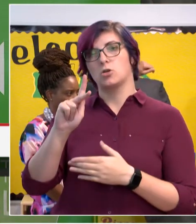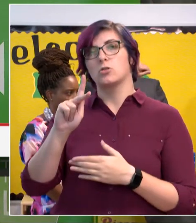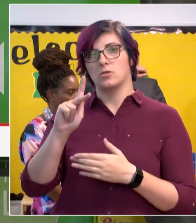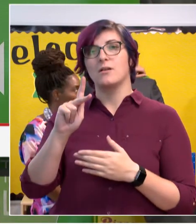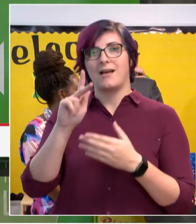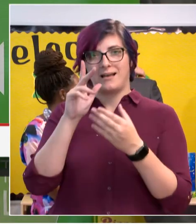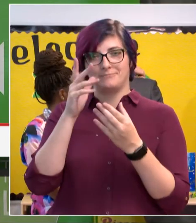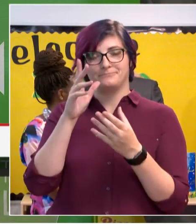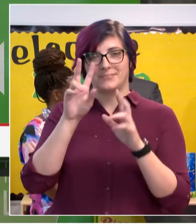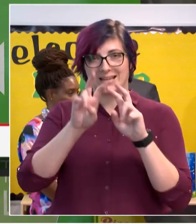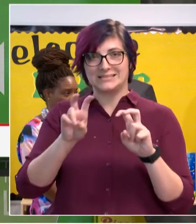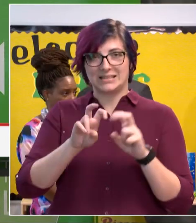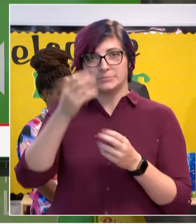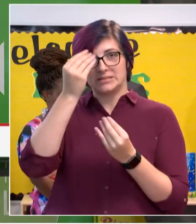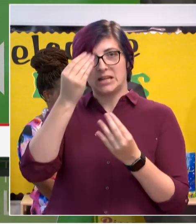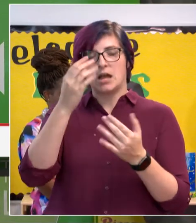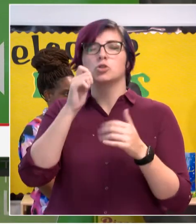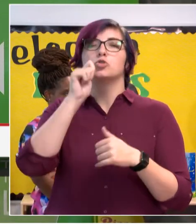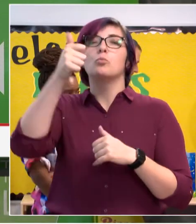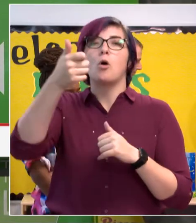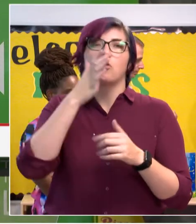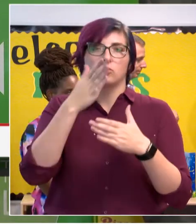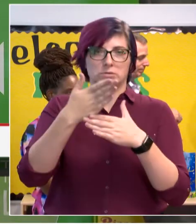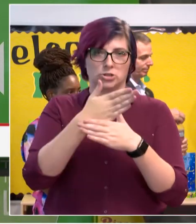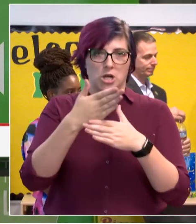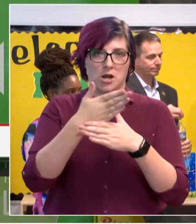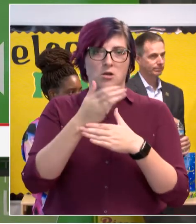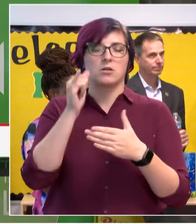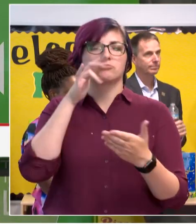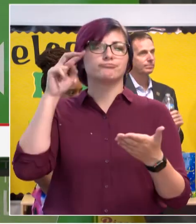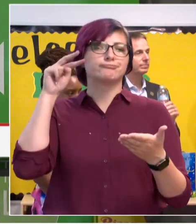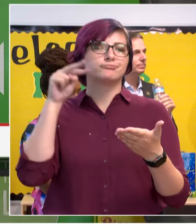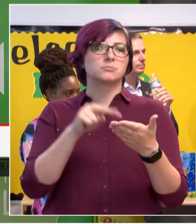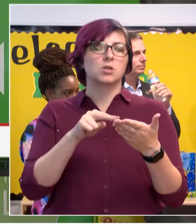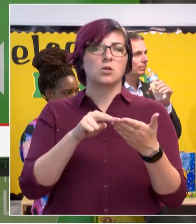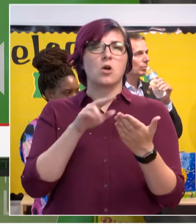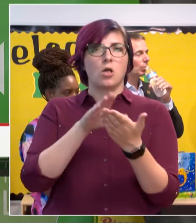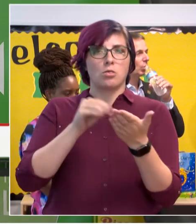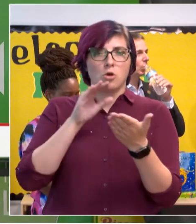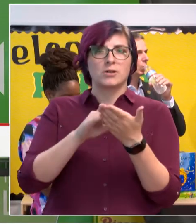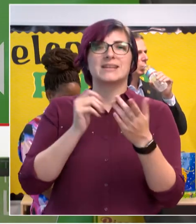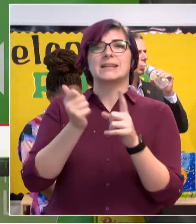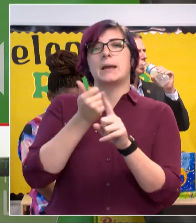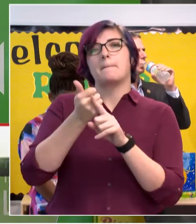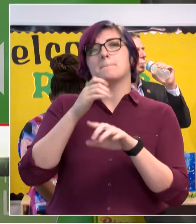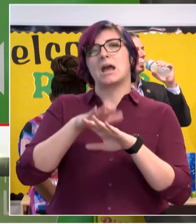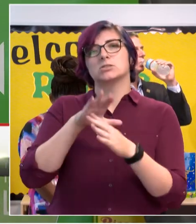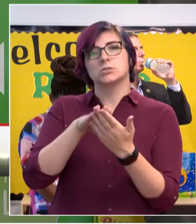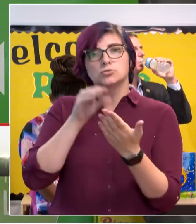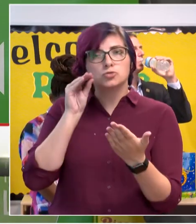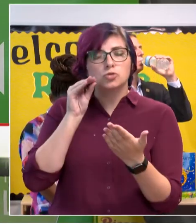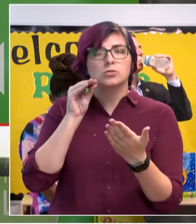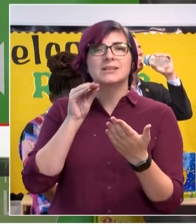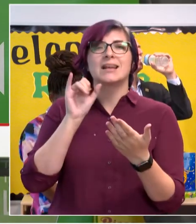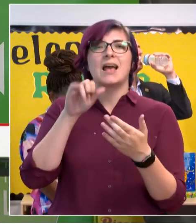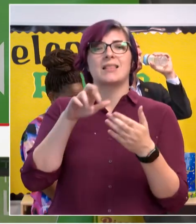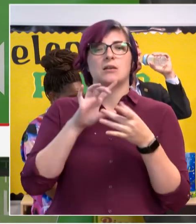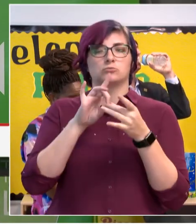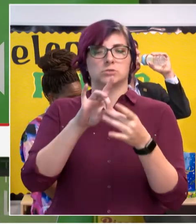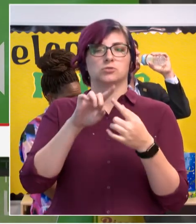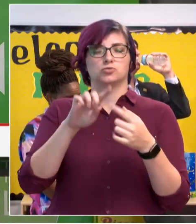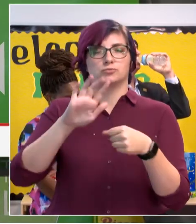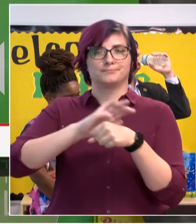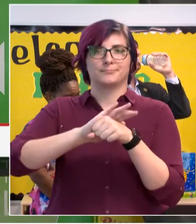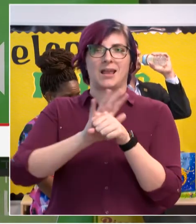that will be the first opportunity for us to look at learning and impacts on learning as it results to the pandemic across our district.